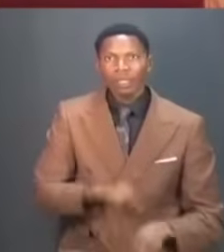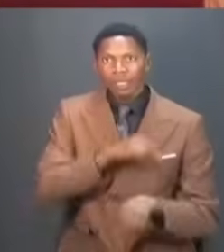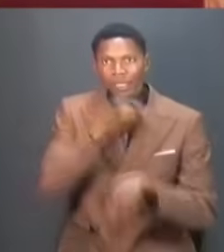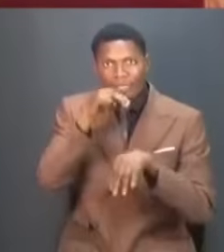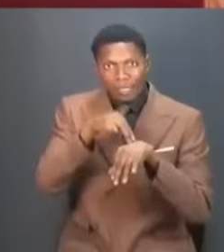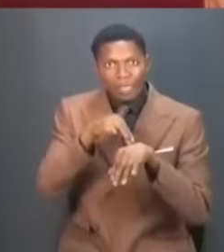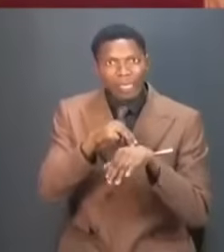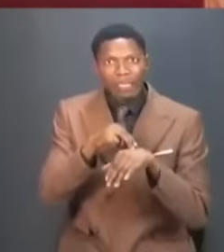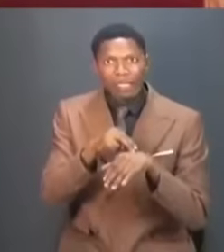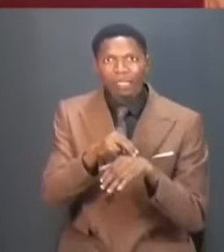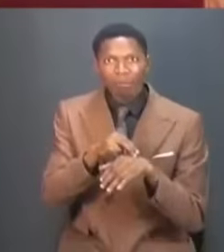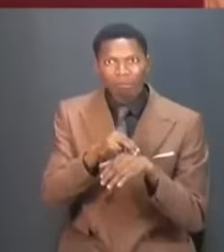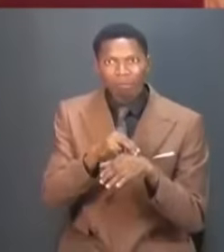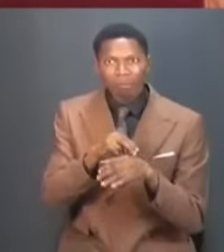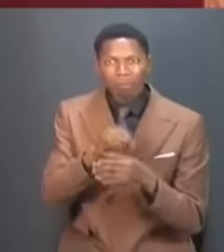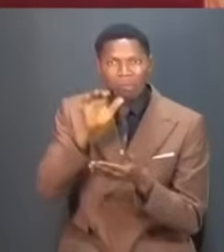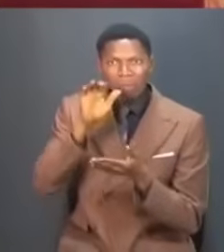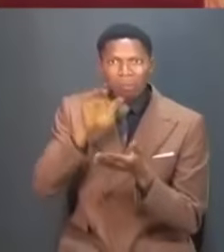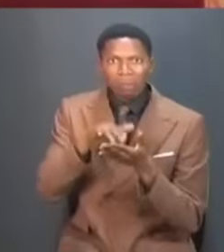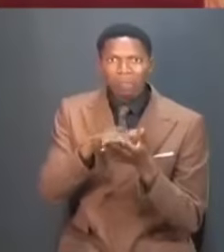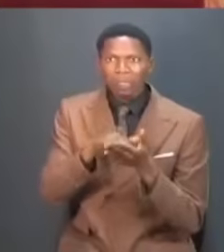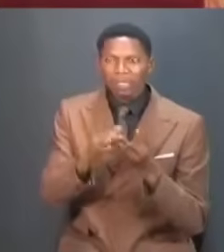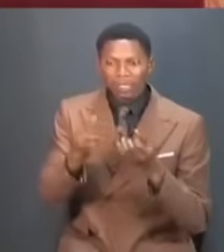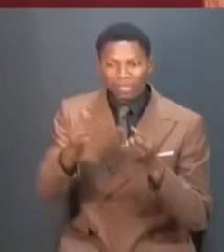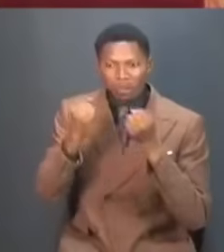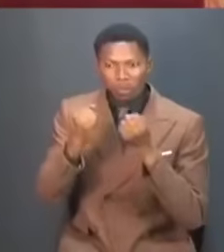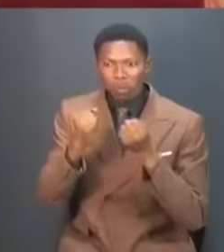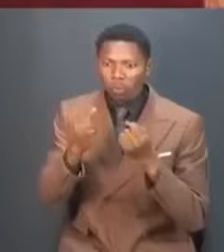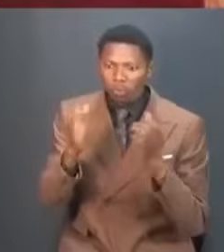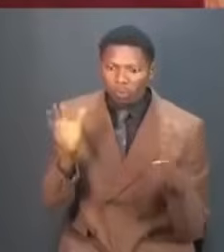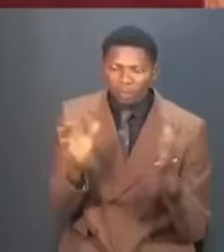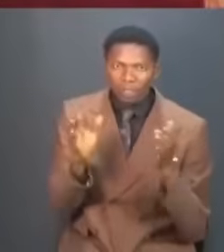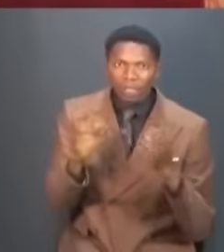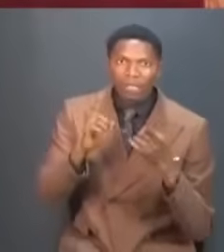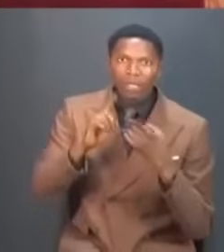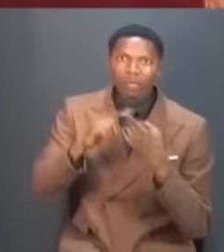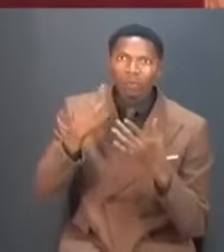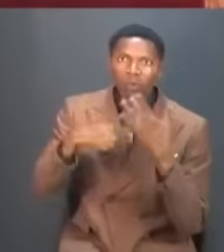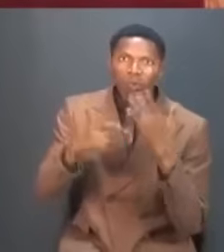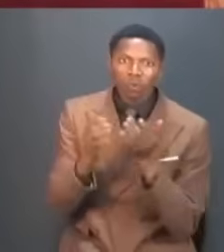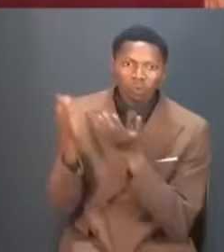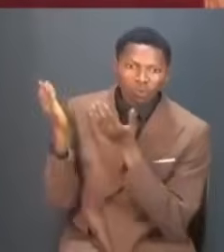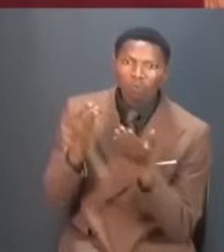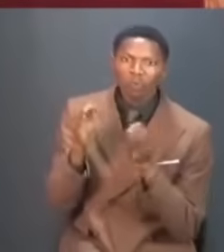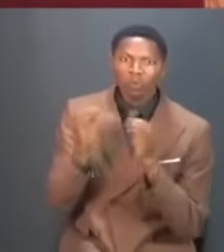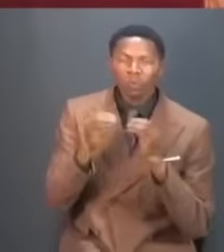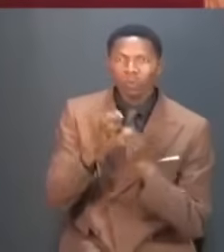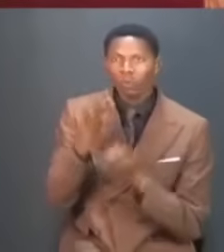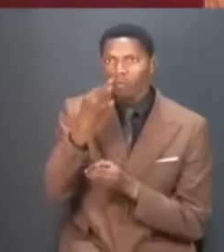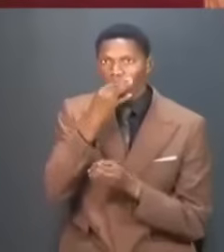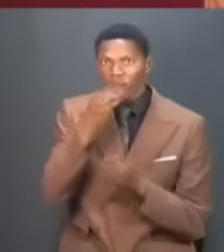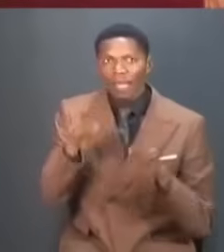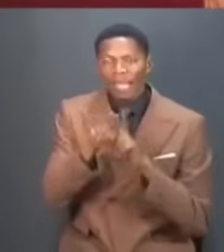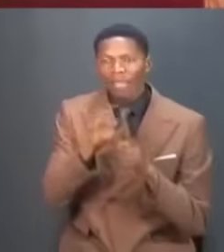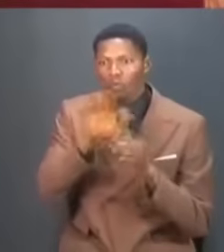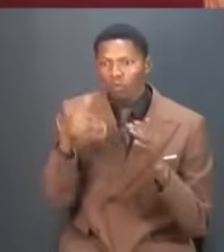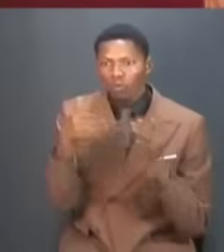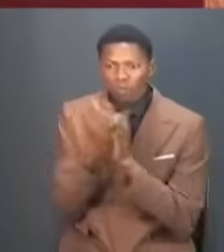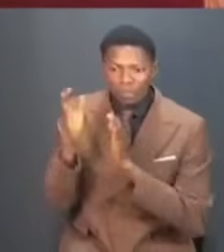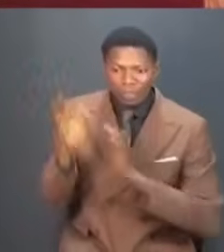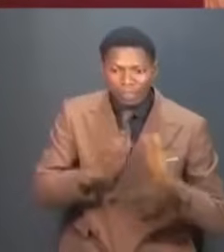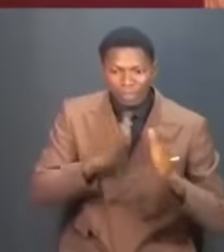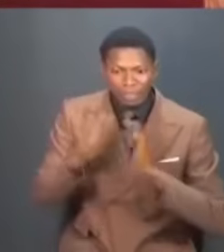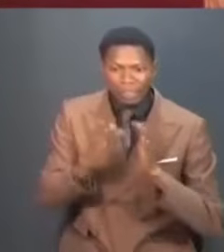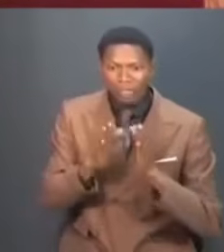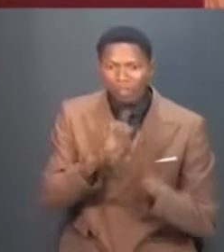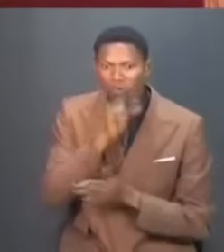being strengthened to mop up excess food produce from the systems as part of the strategy to